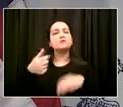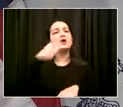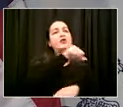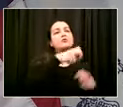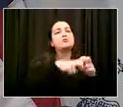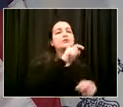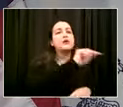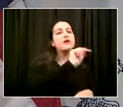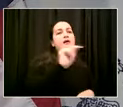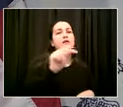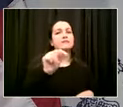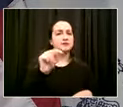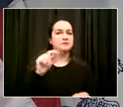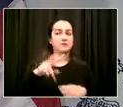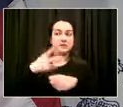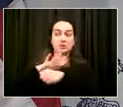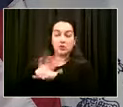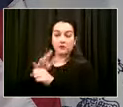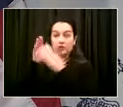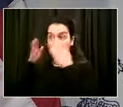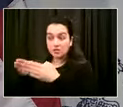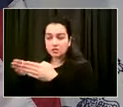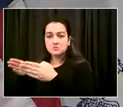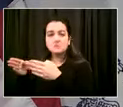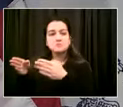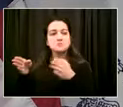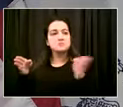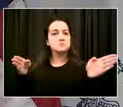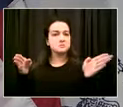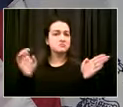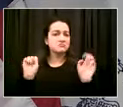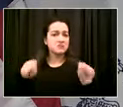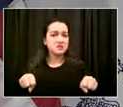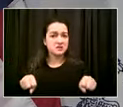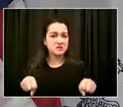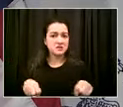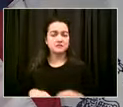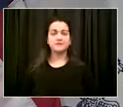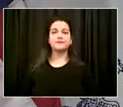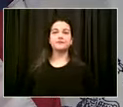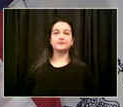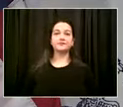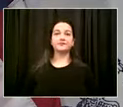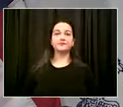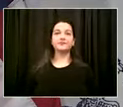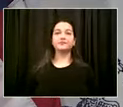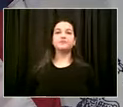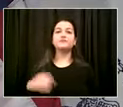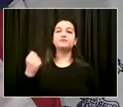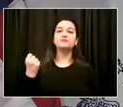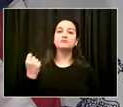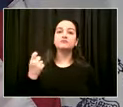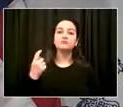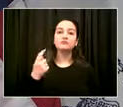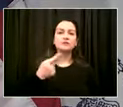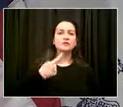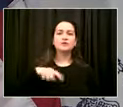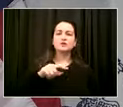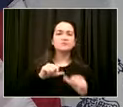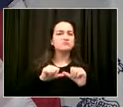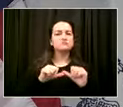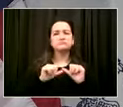really recommends her in the role. But we now are going to ramp up these efforts intensely, and all